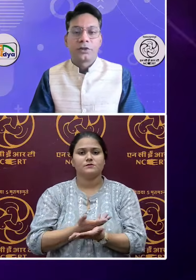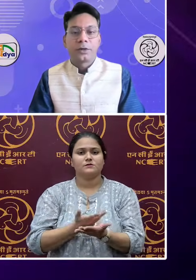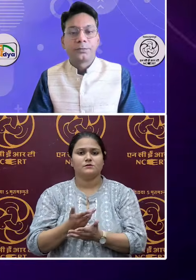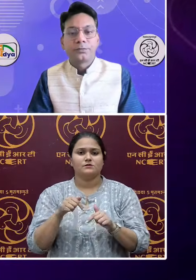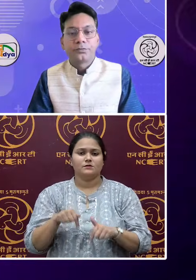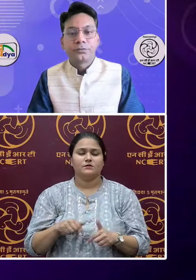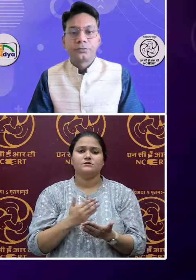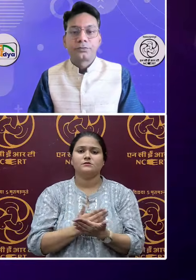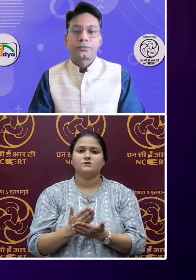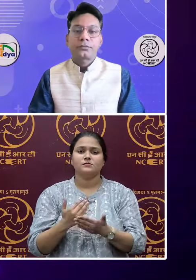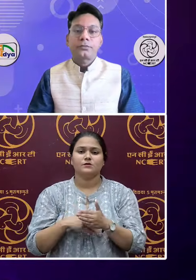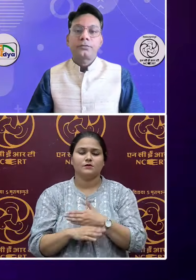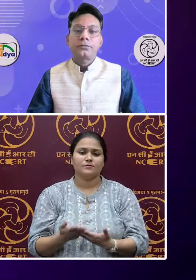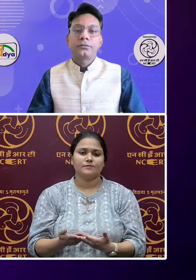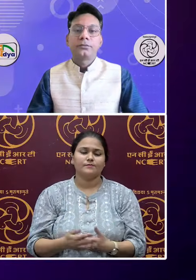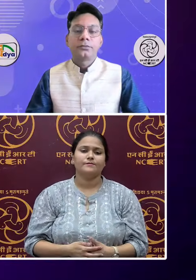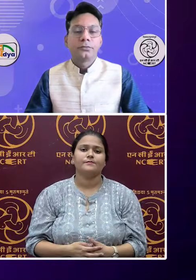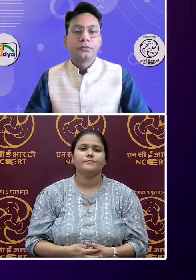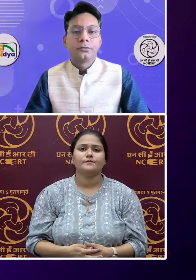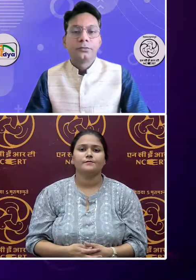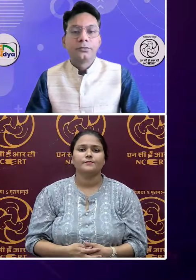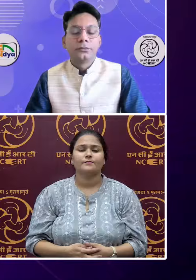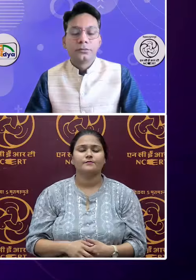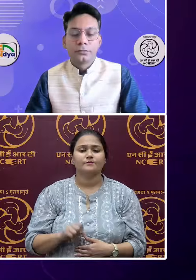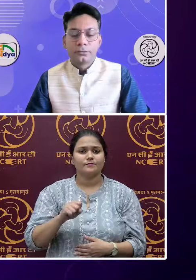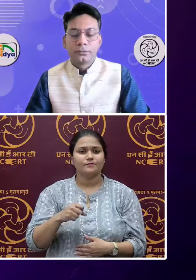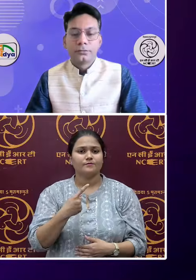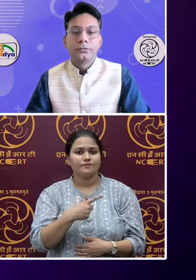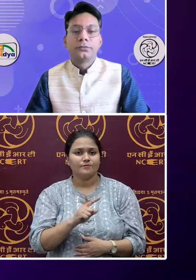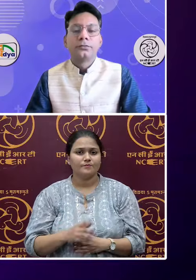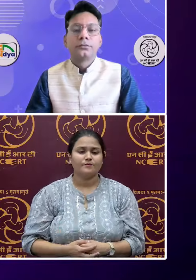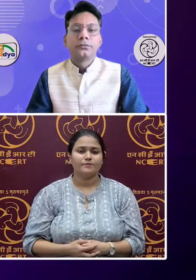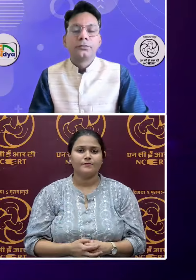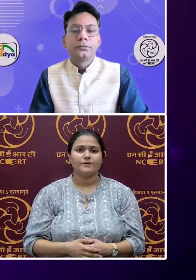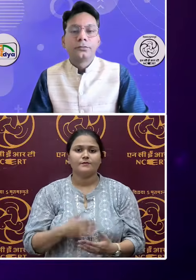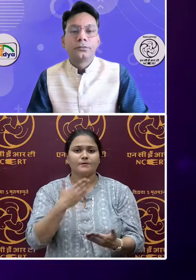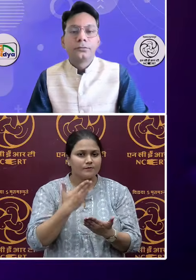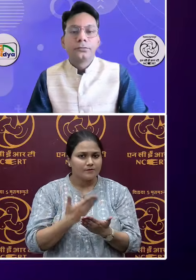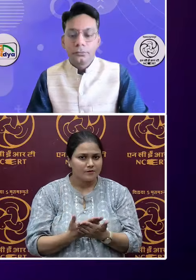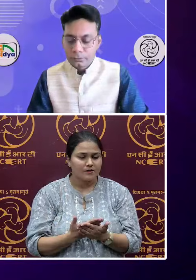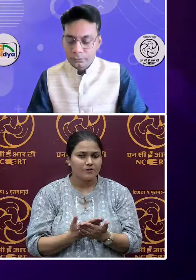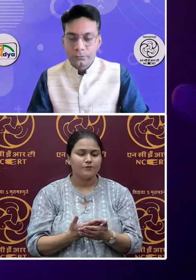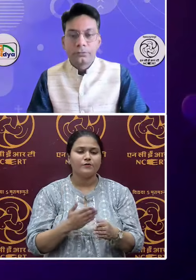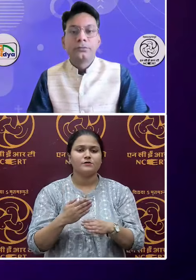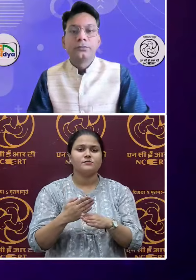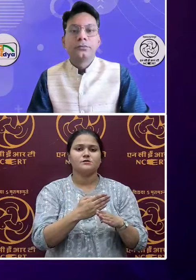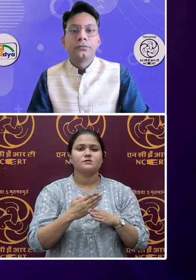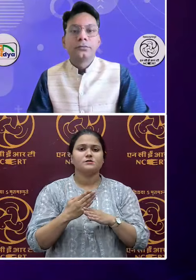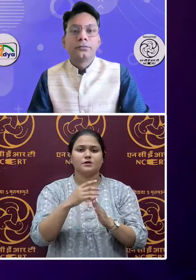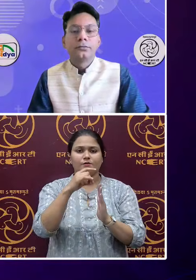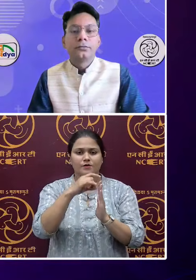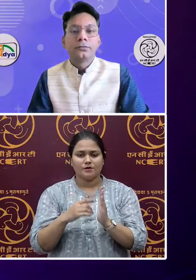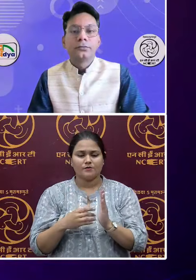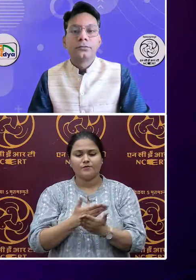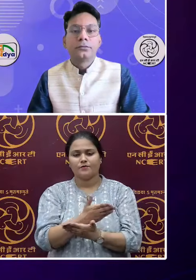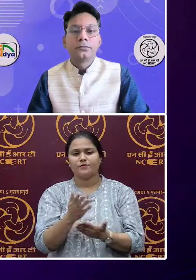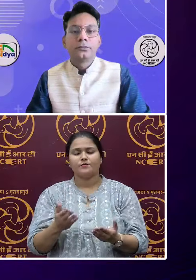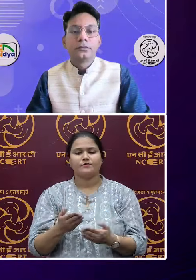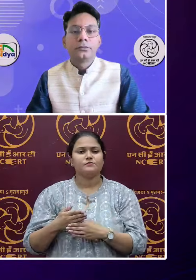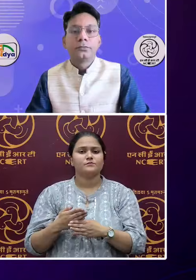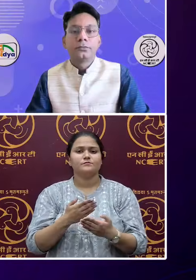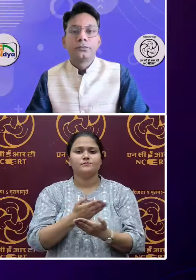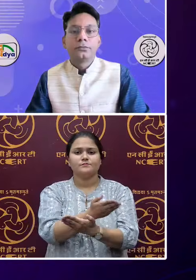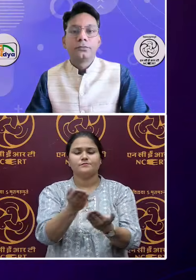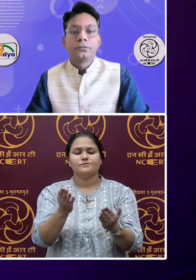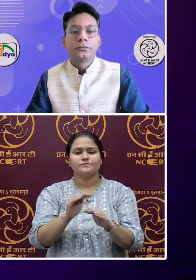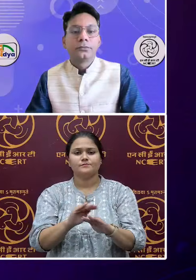whole session. Right, sir. Sir, thank you so much for sharing the brief agenda with all of us, and we all